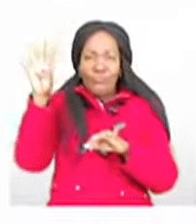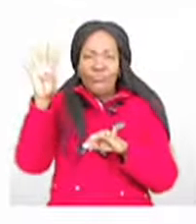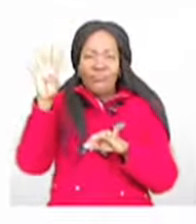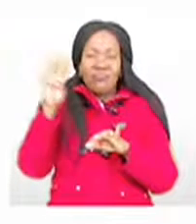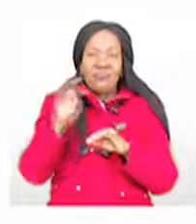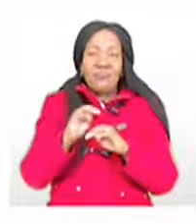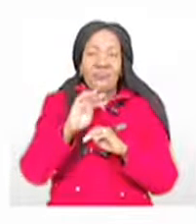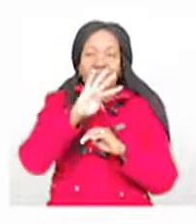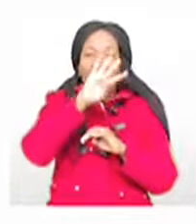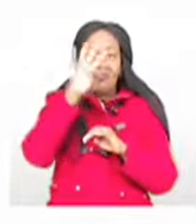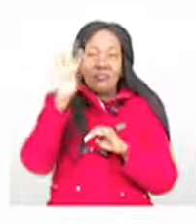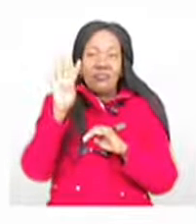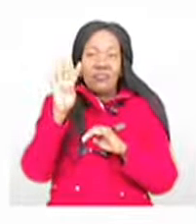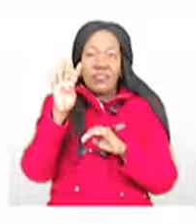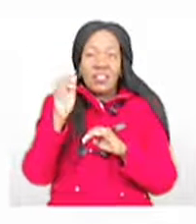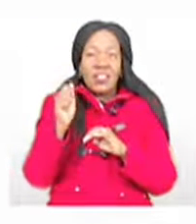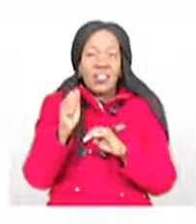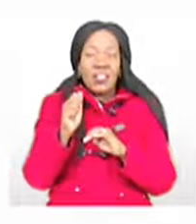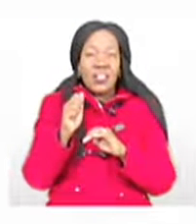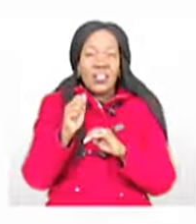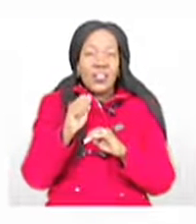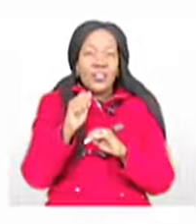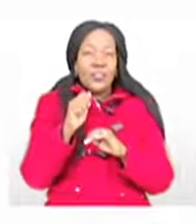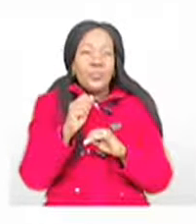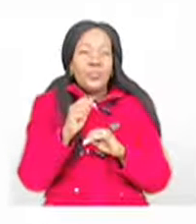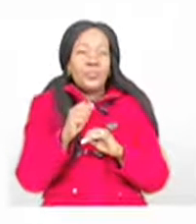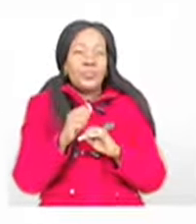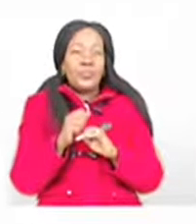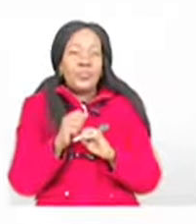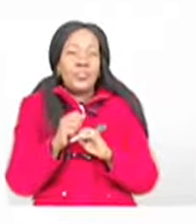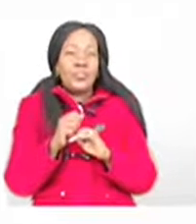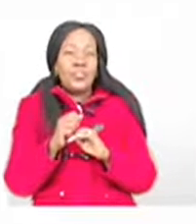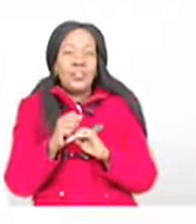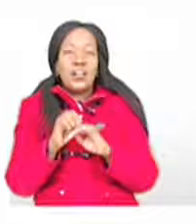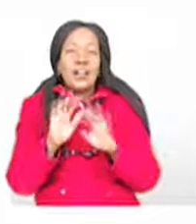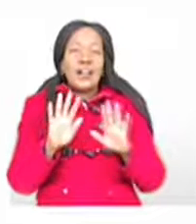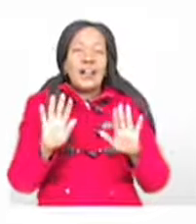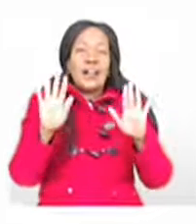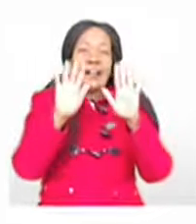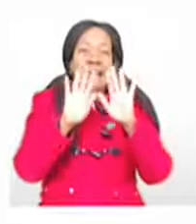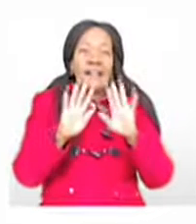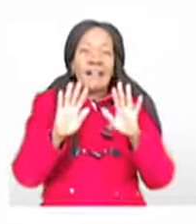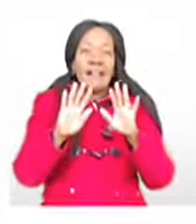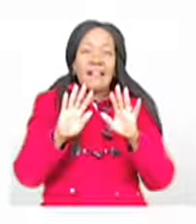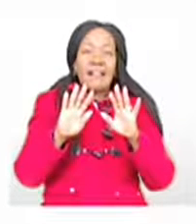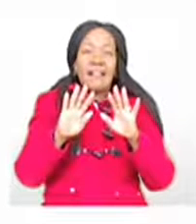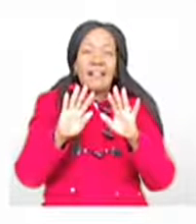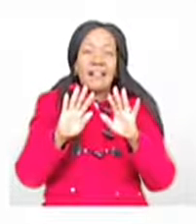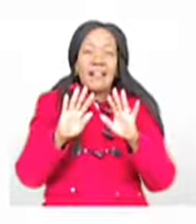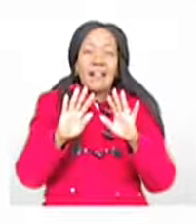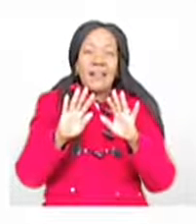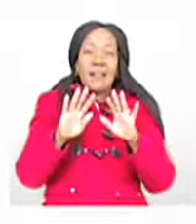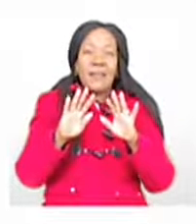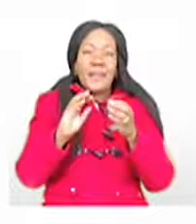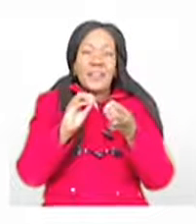on page 22 tells us that color by using the color